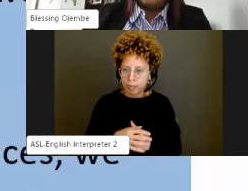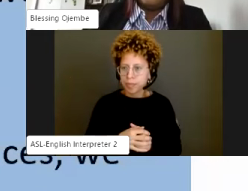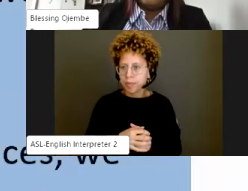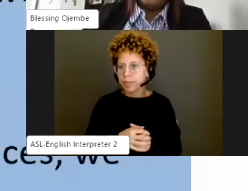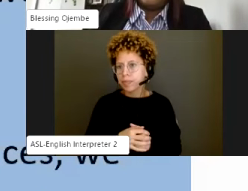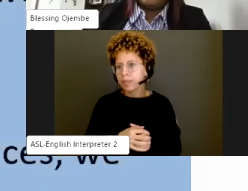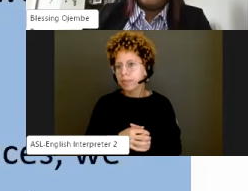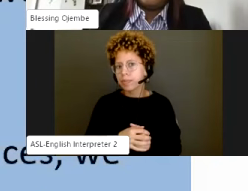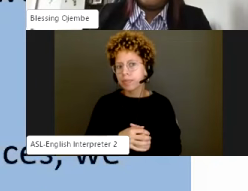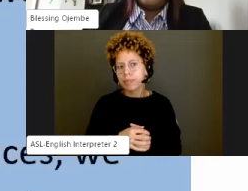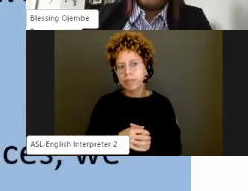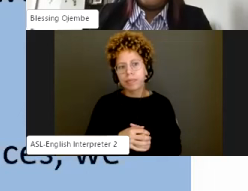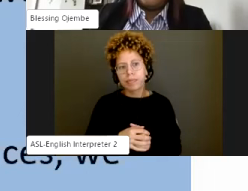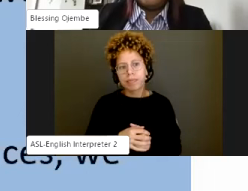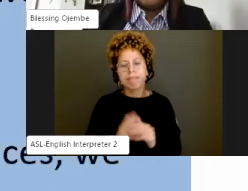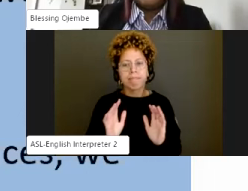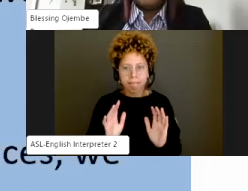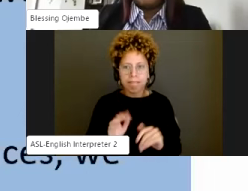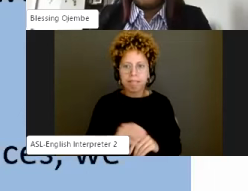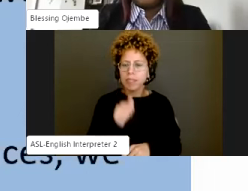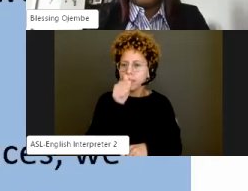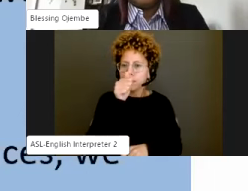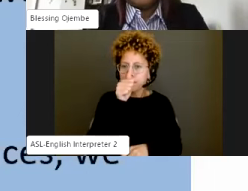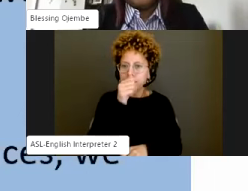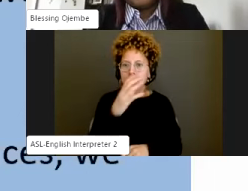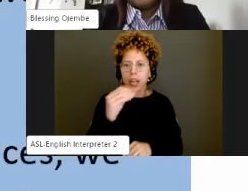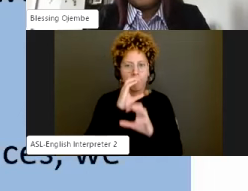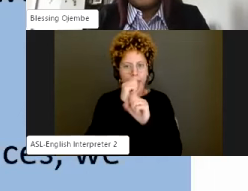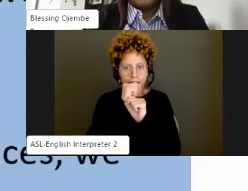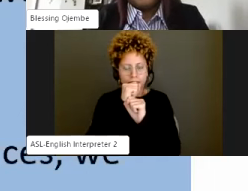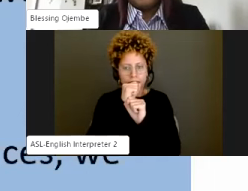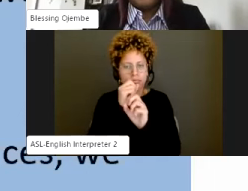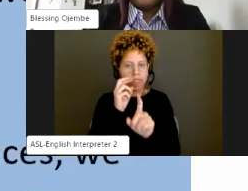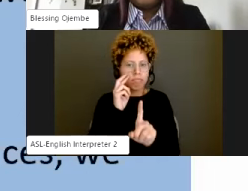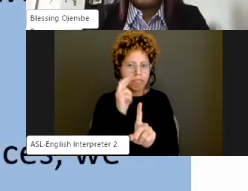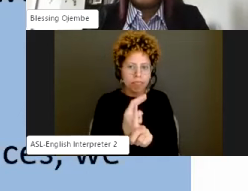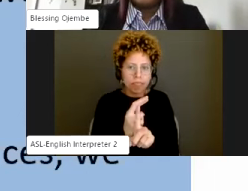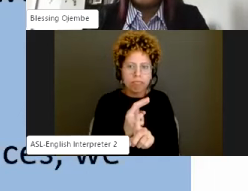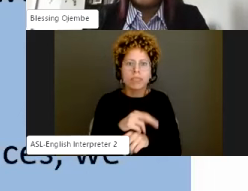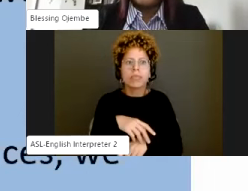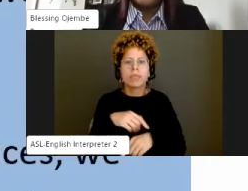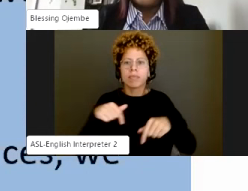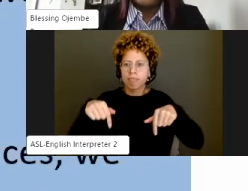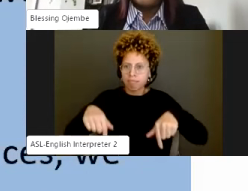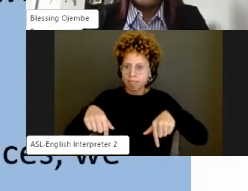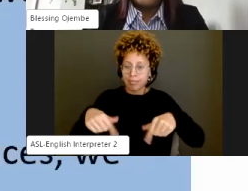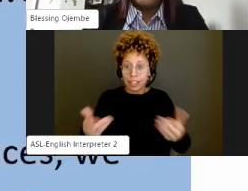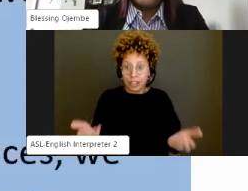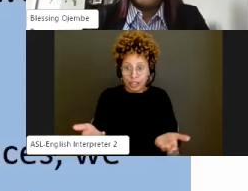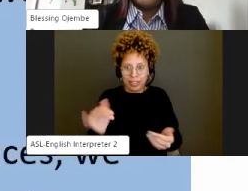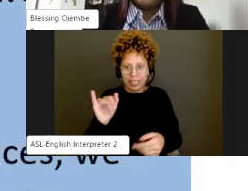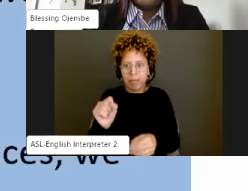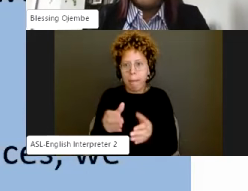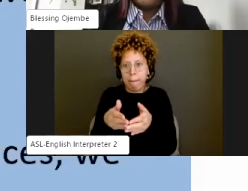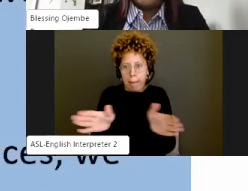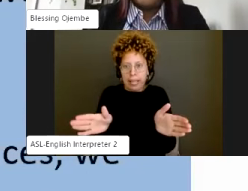And respecting people's privacy and confidentiality, we do just want to remind people that this is a public forum. And we do